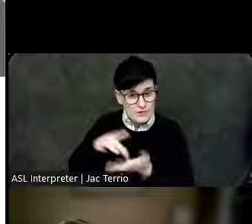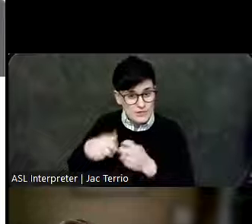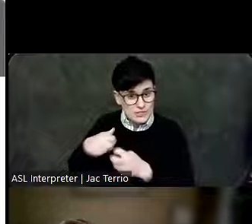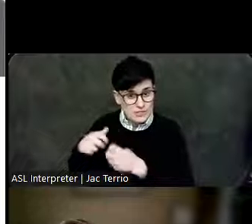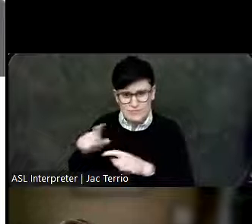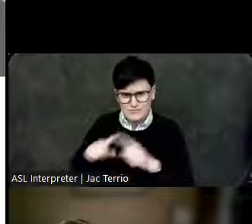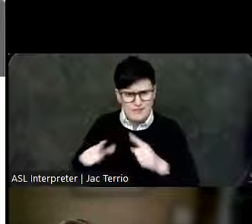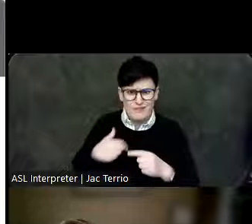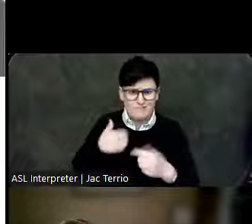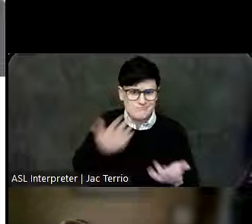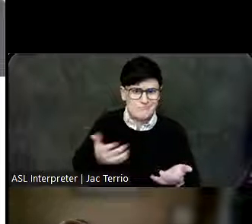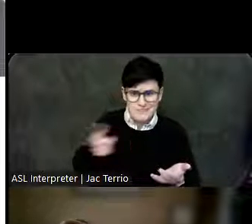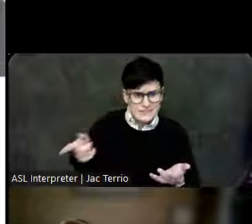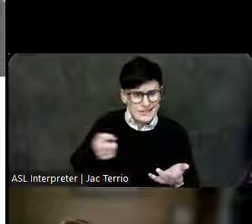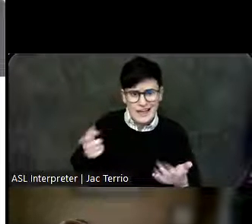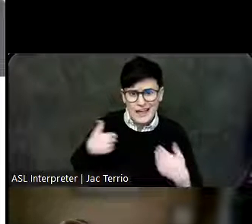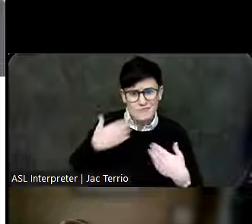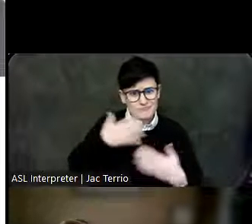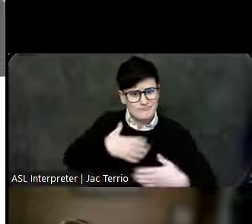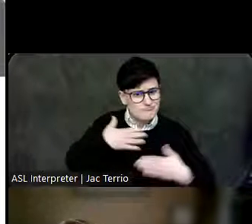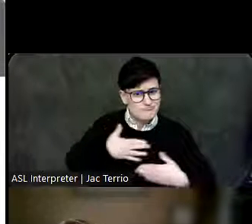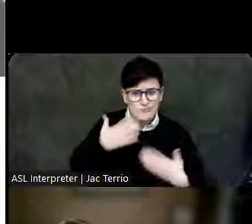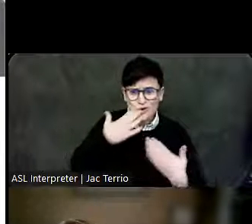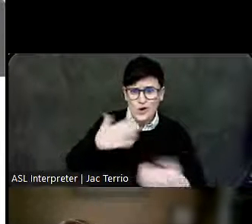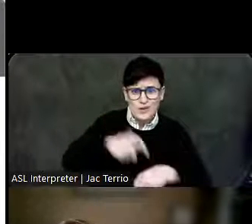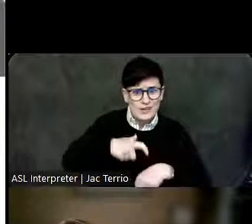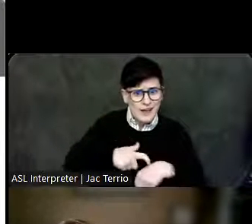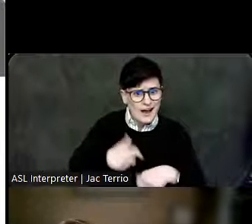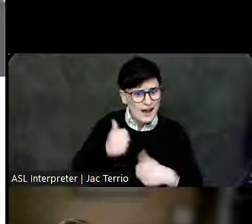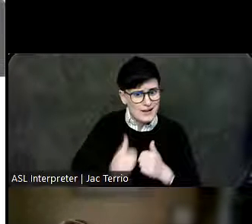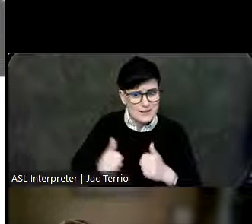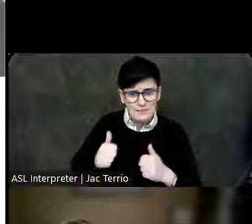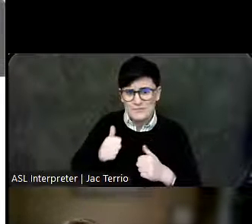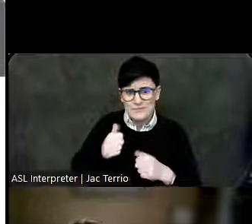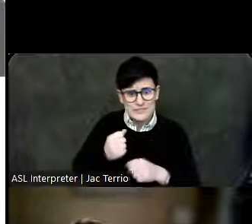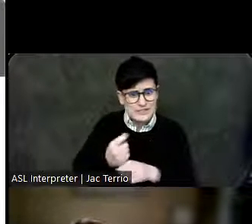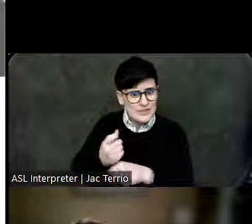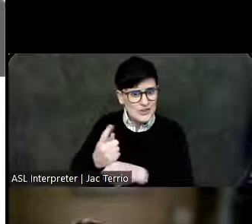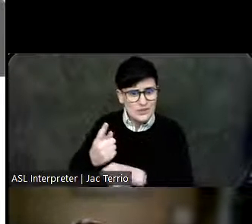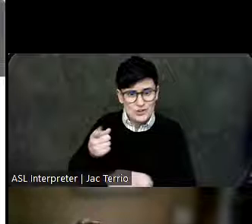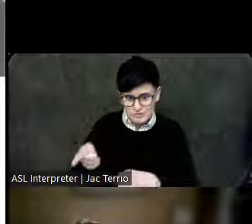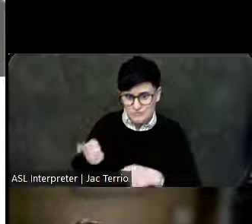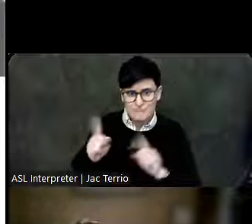time. You know, they have found it to be very accommodating.